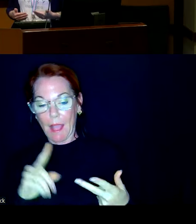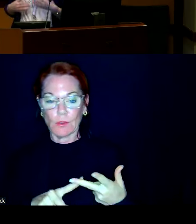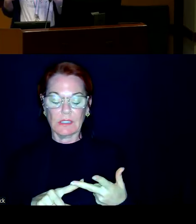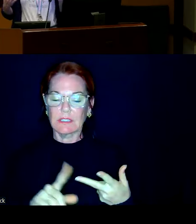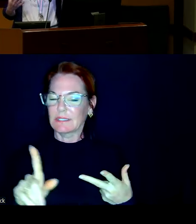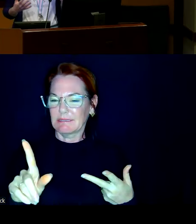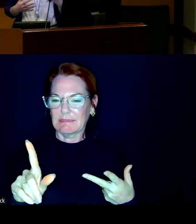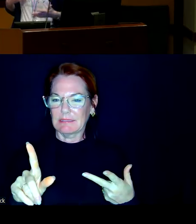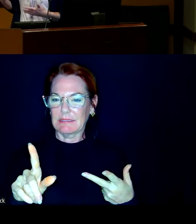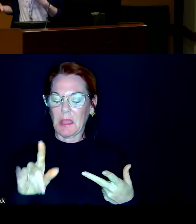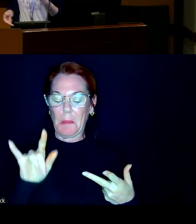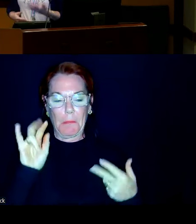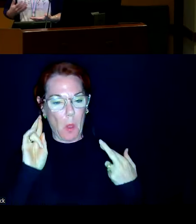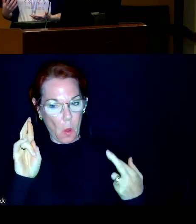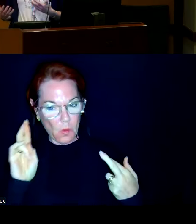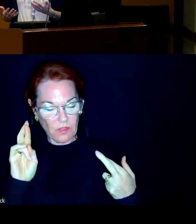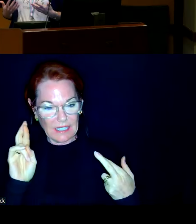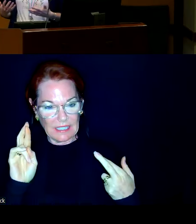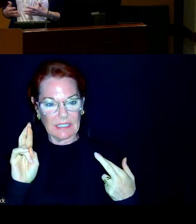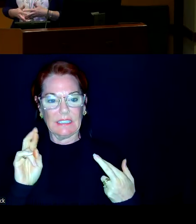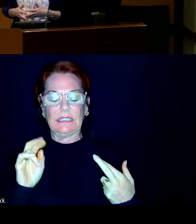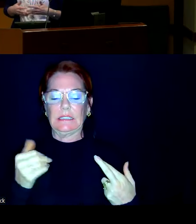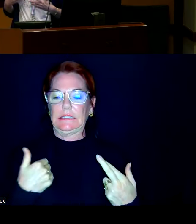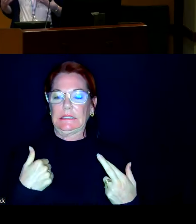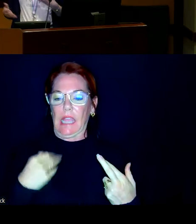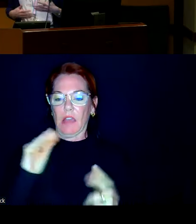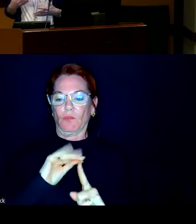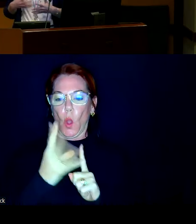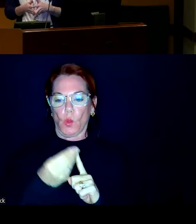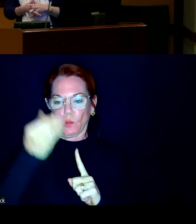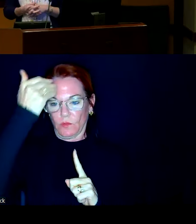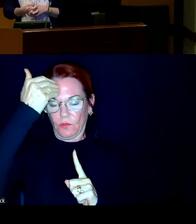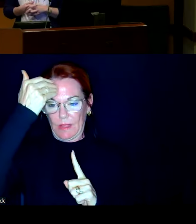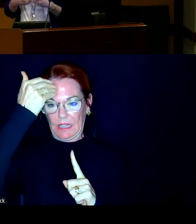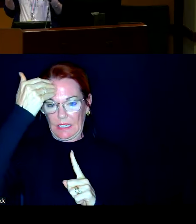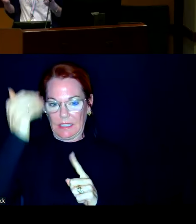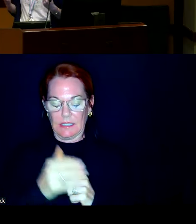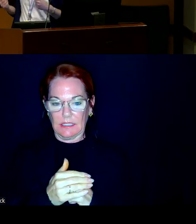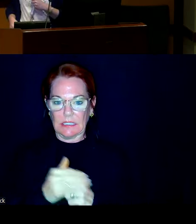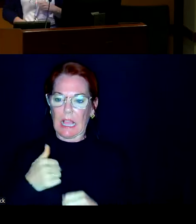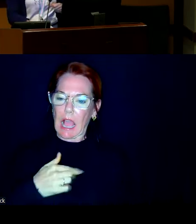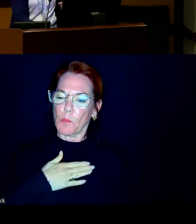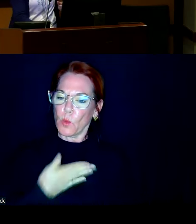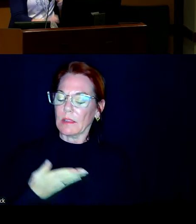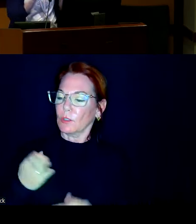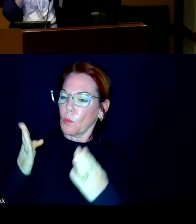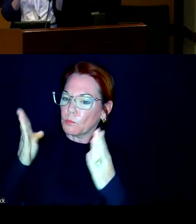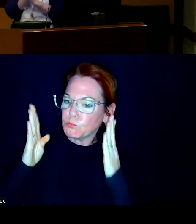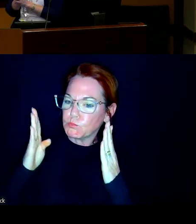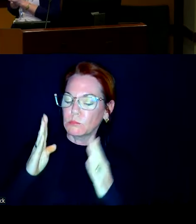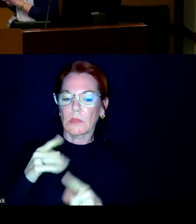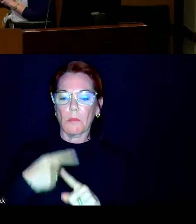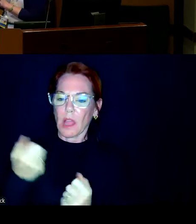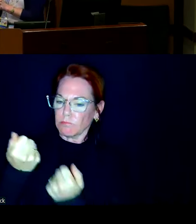to somebody, hopefully, is that there's some level of cultural humility, some level of willingness to listen, and hopefully that you're affirming.